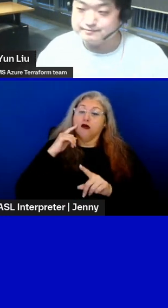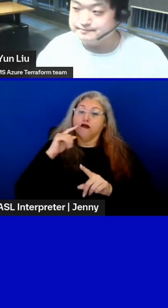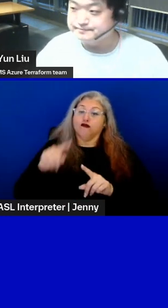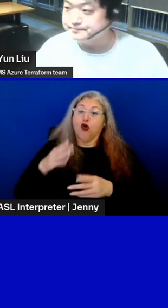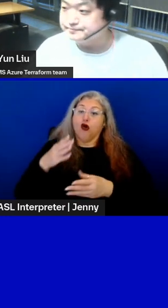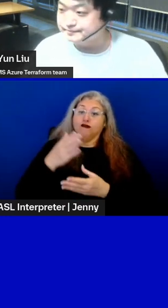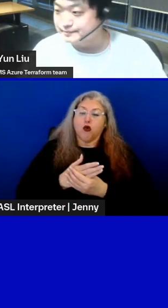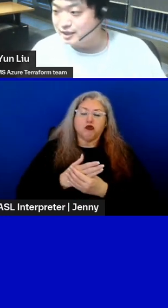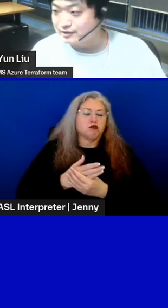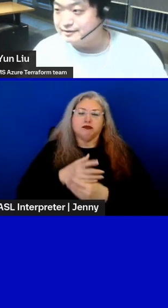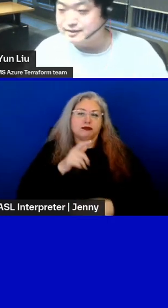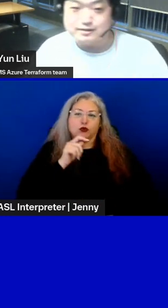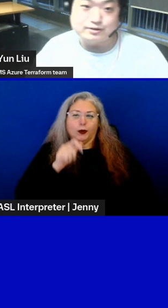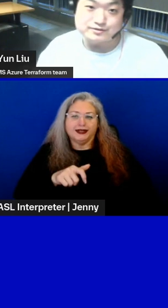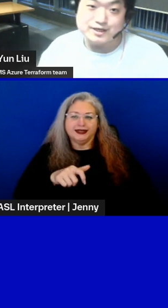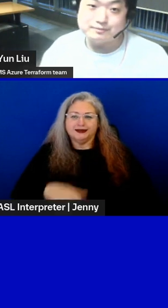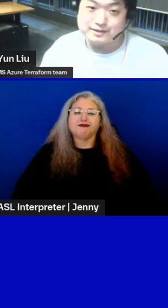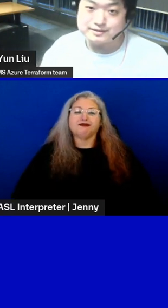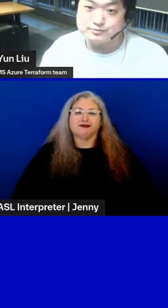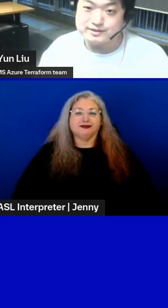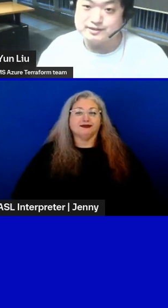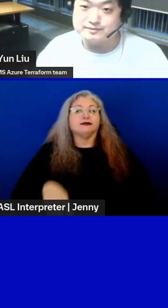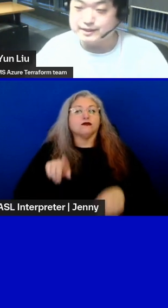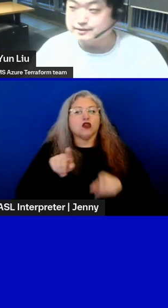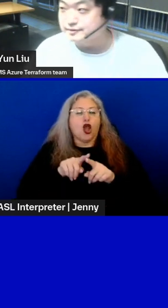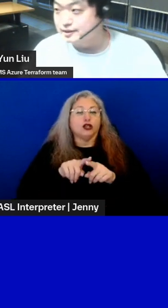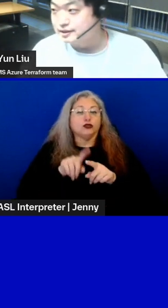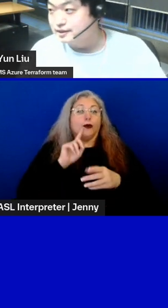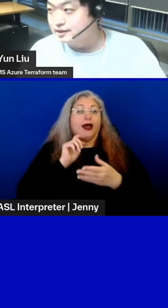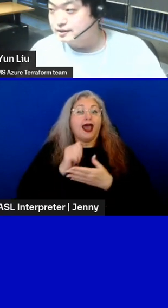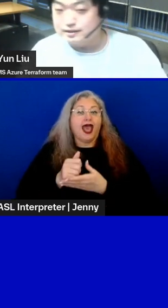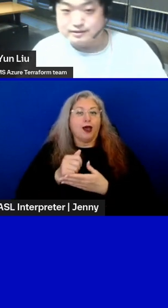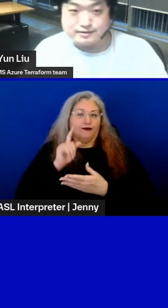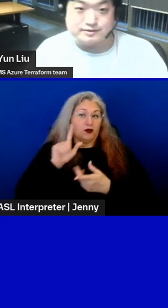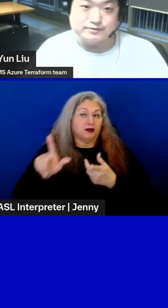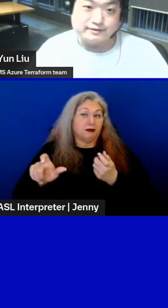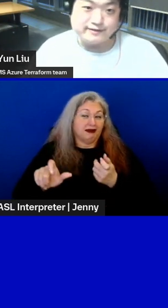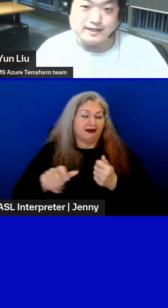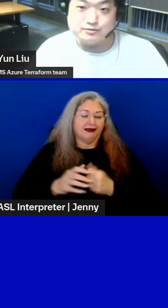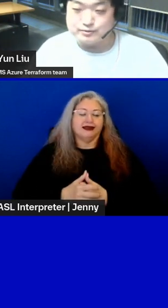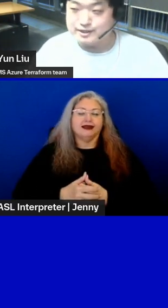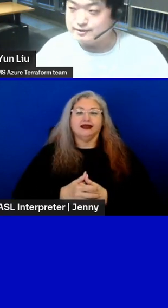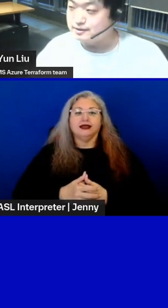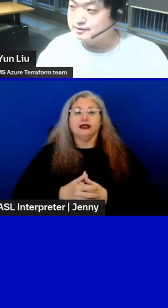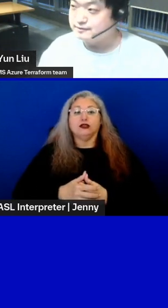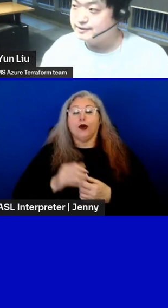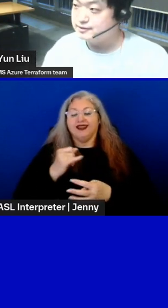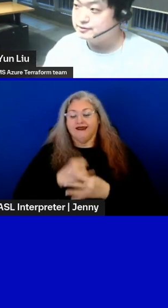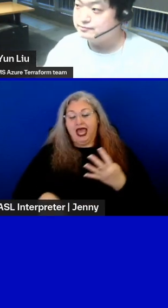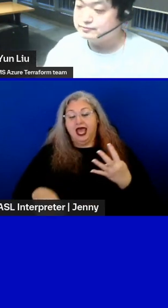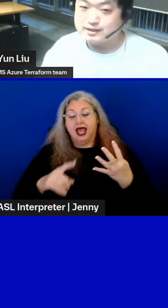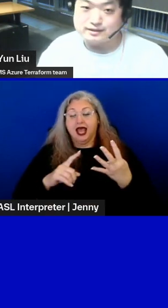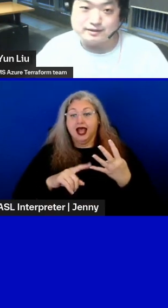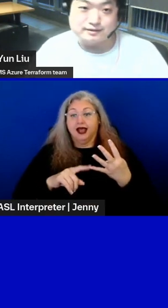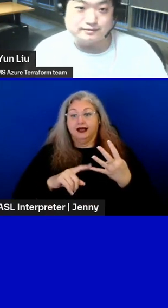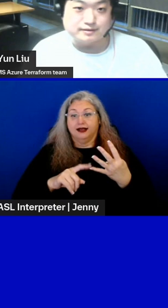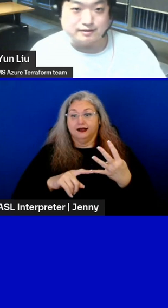be ready. Okay, this also help us with the speed. So the final way, the